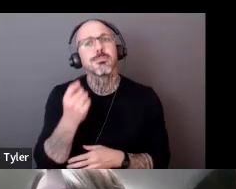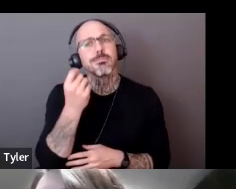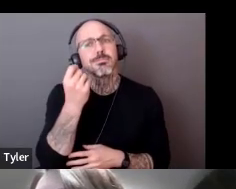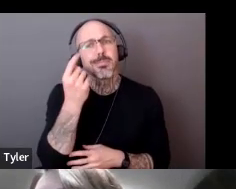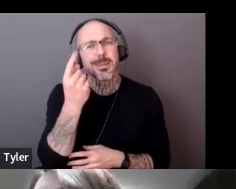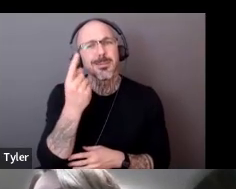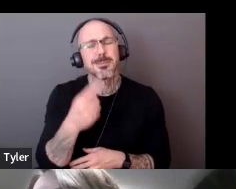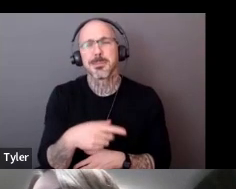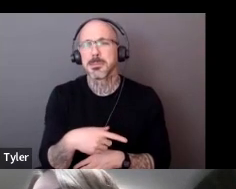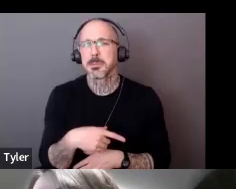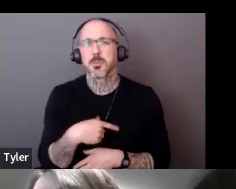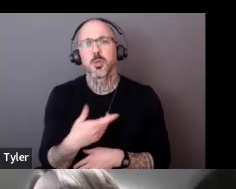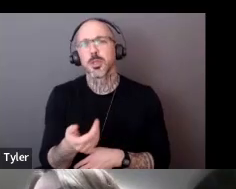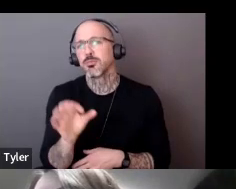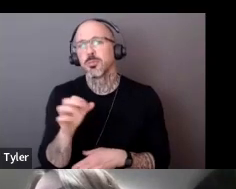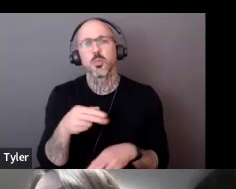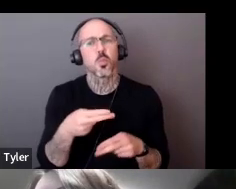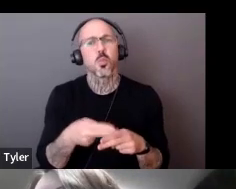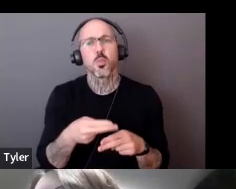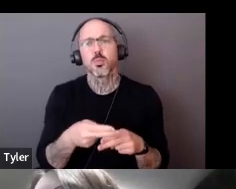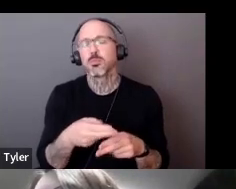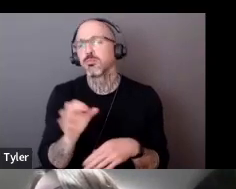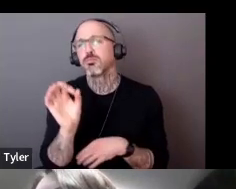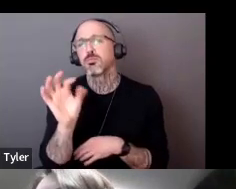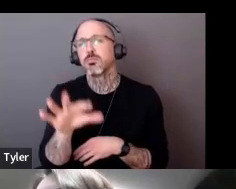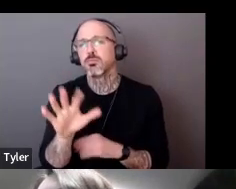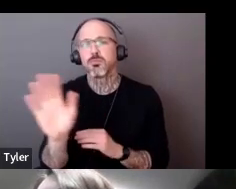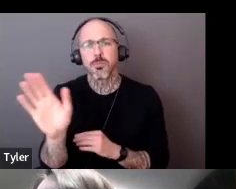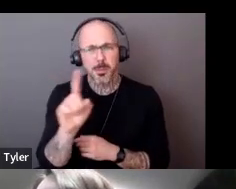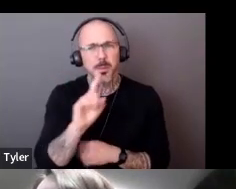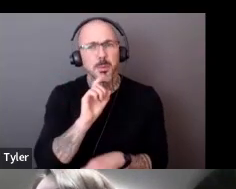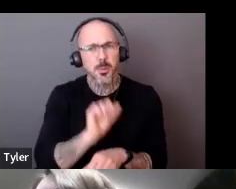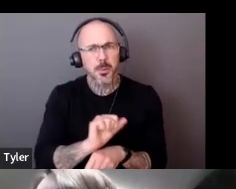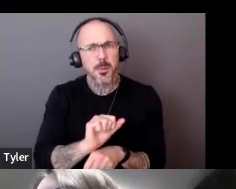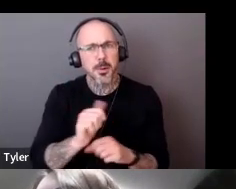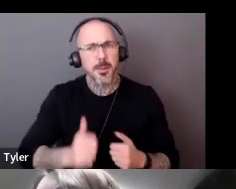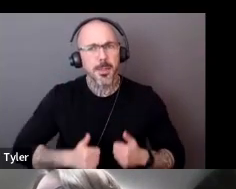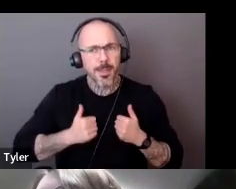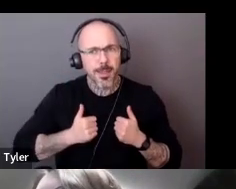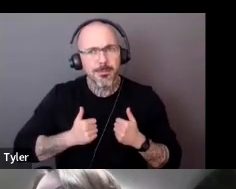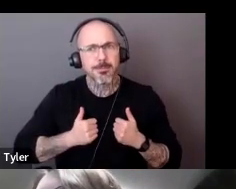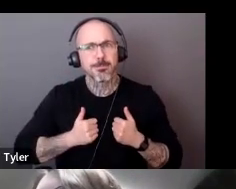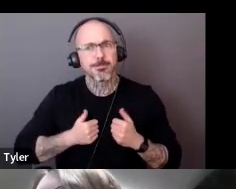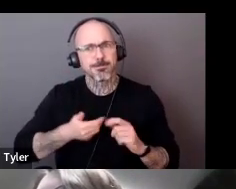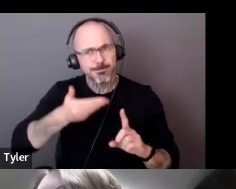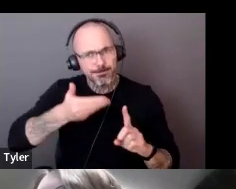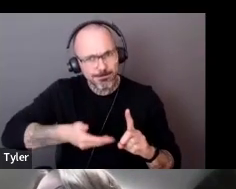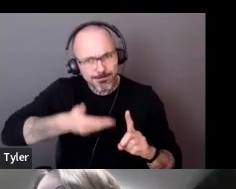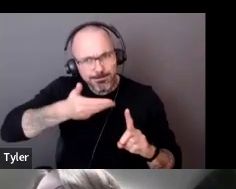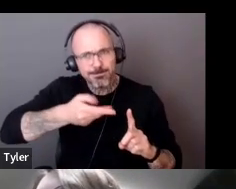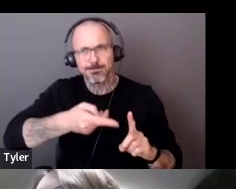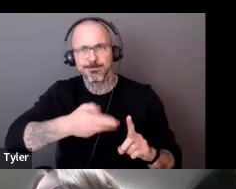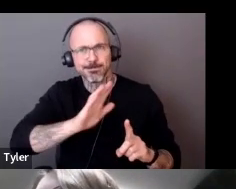lives? So when you have, there's been a lot of work done in Toronto, for example, about